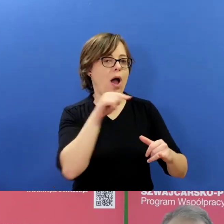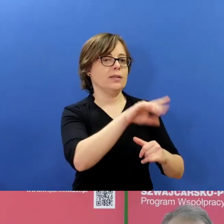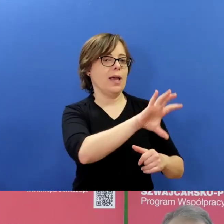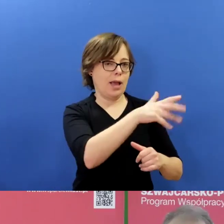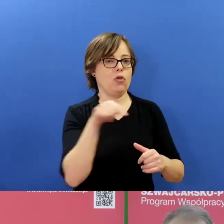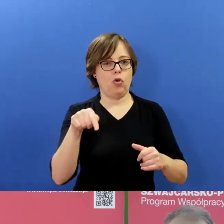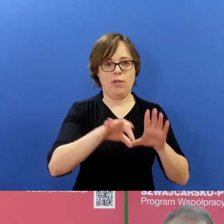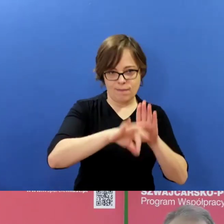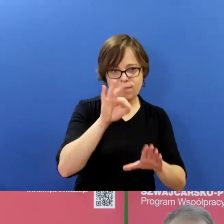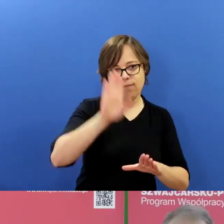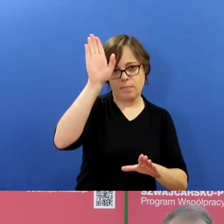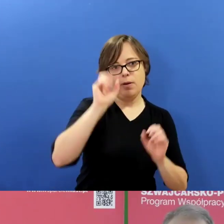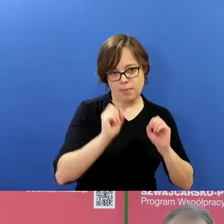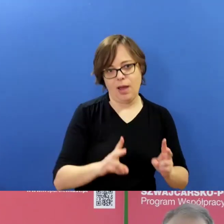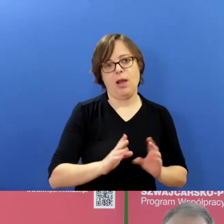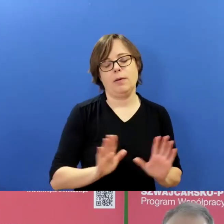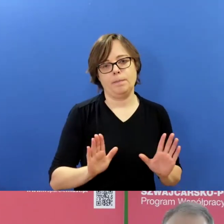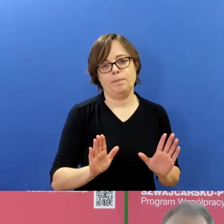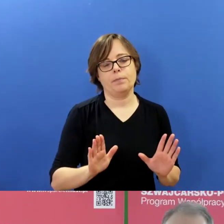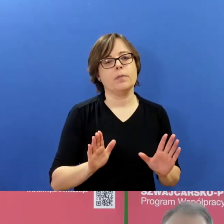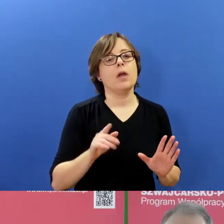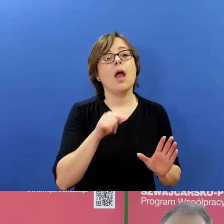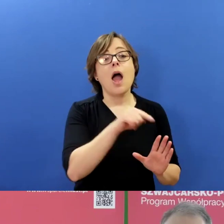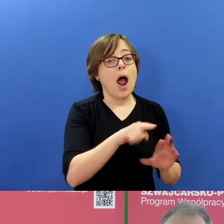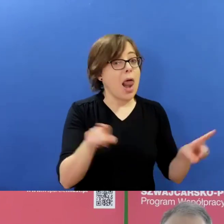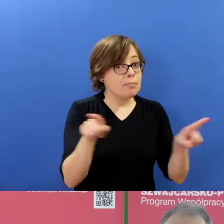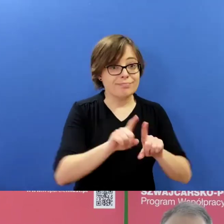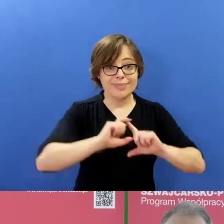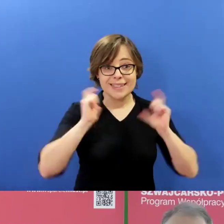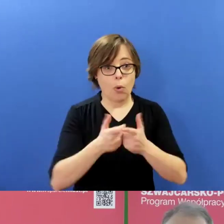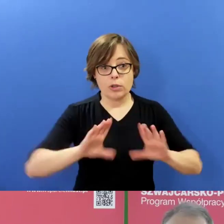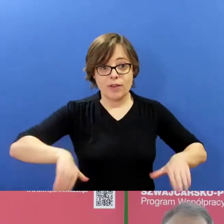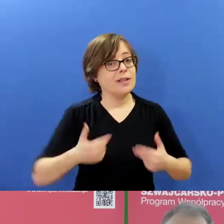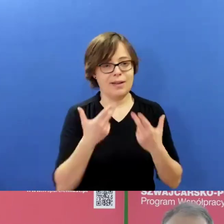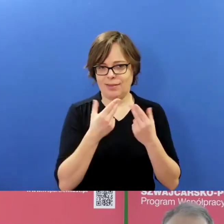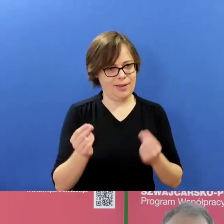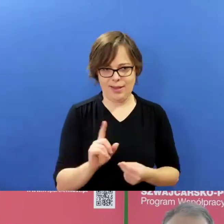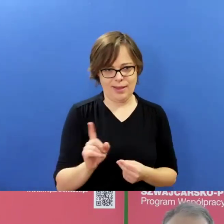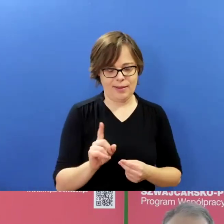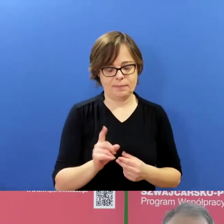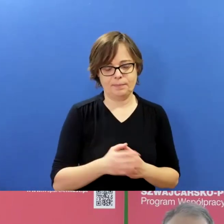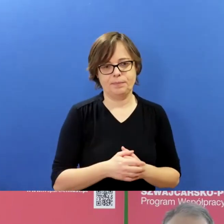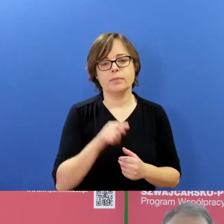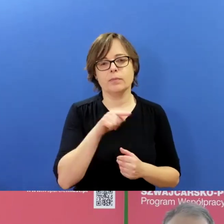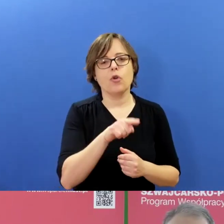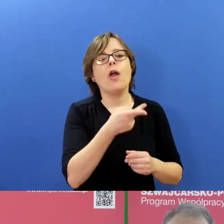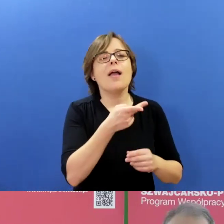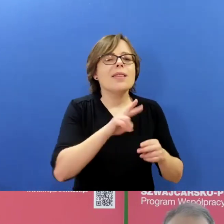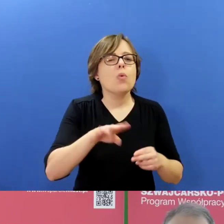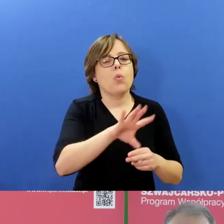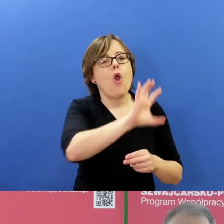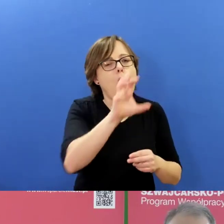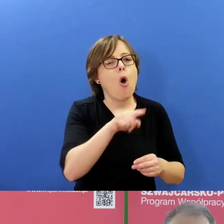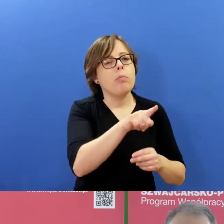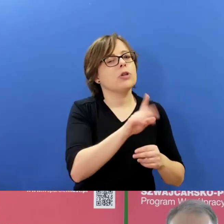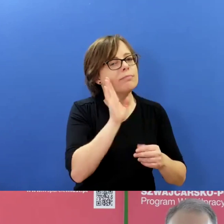a generalized practice in Switzerland. It's some specific areas that still use this, especially in